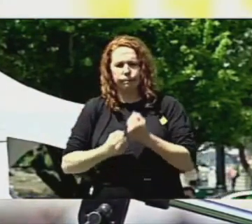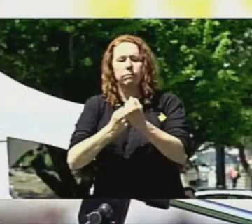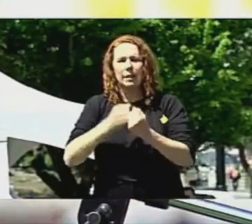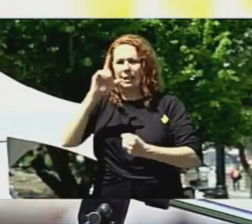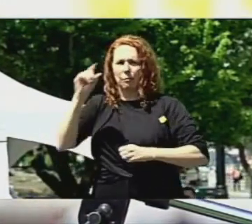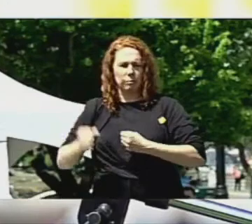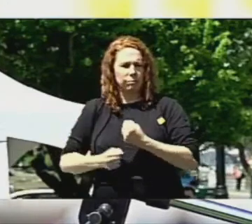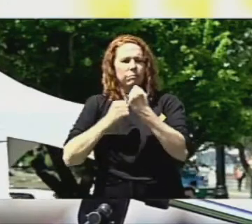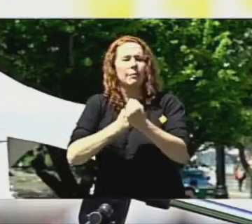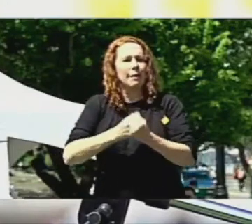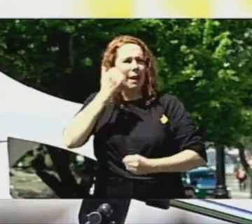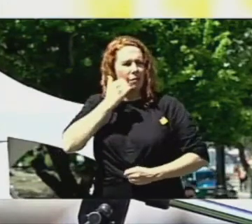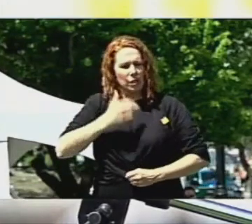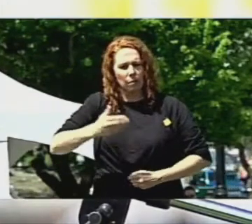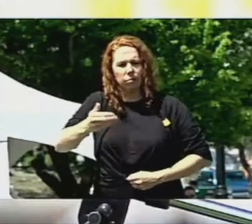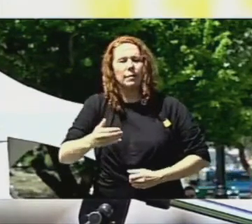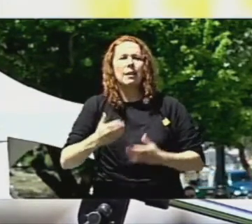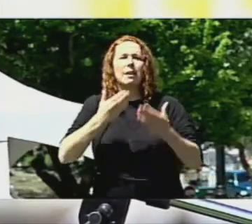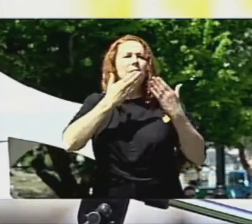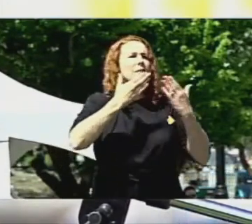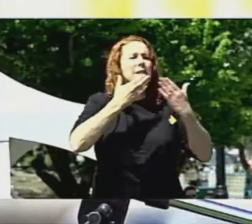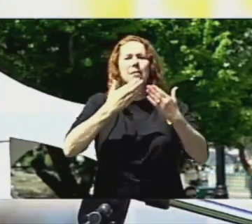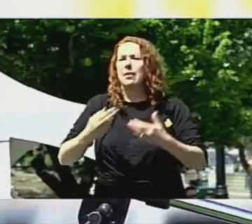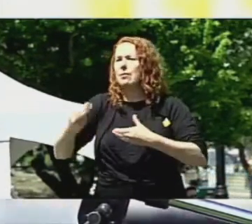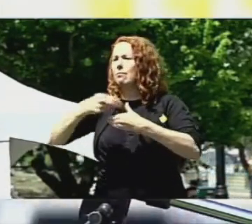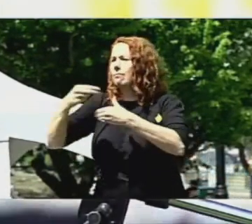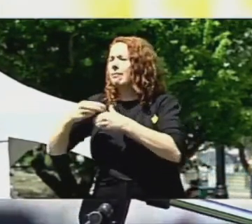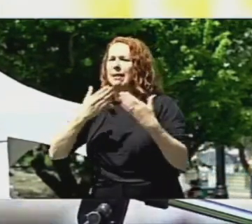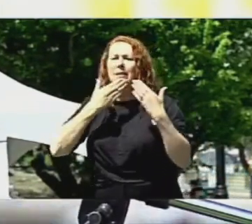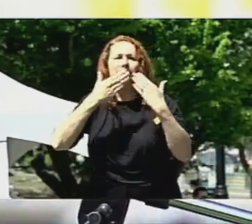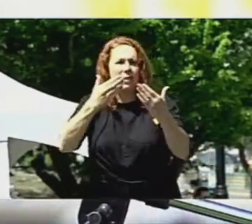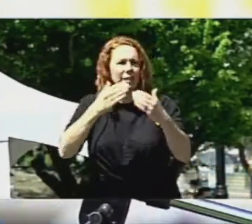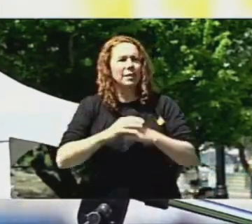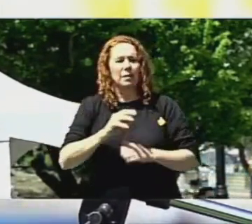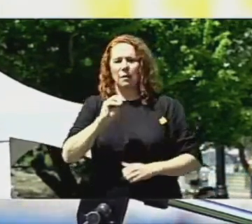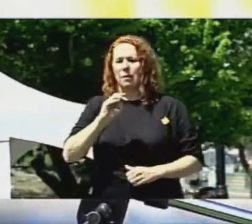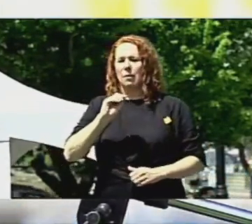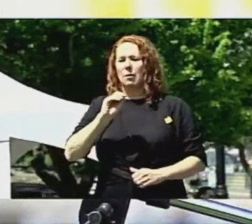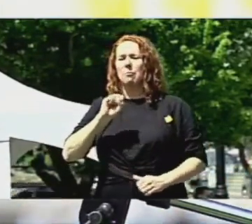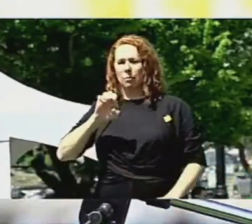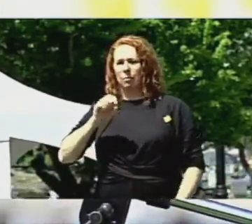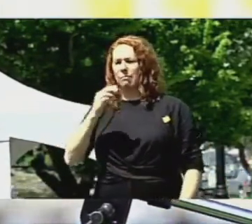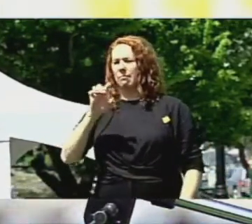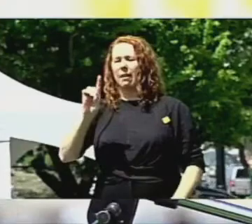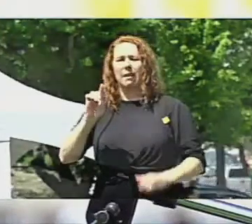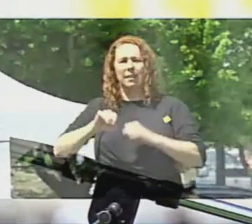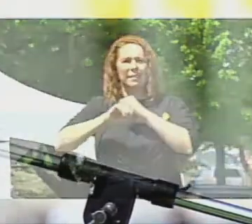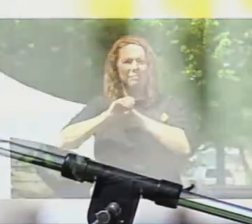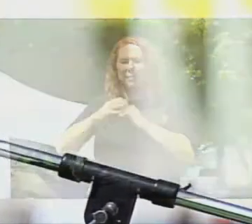work. Thank you very much for being here to join us today. Thank you to the Lacertes. Thank you to the Moose Hide campaign.